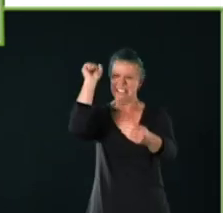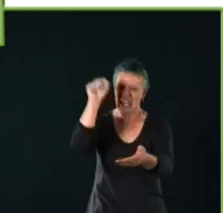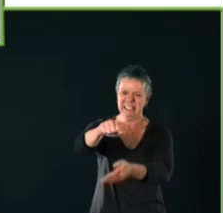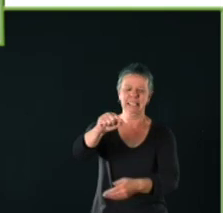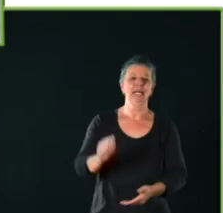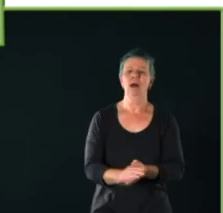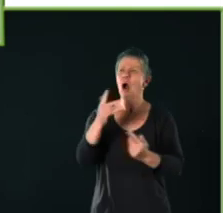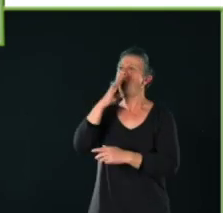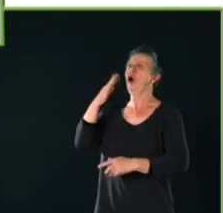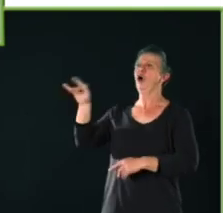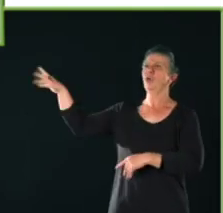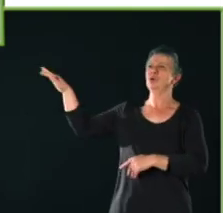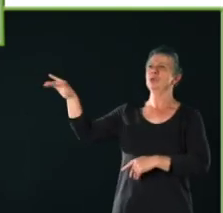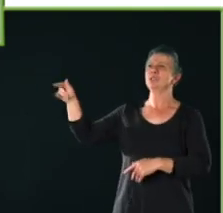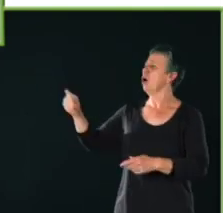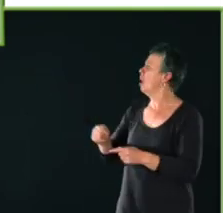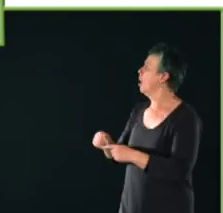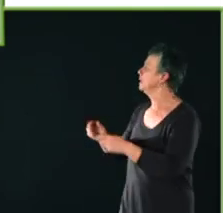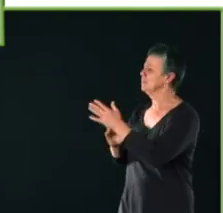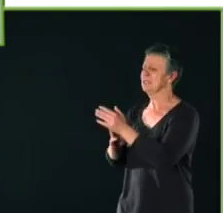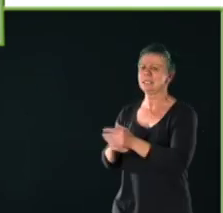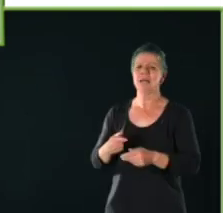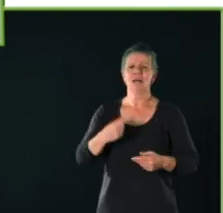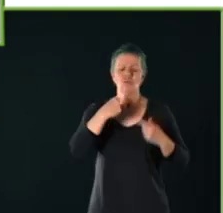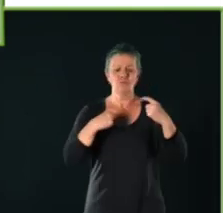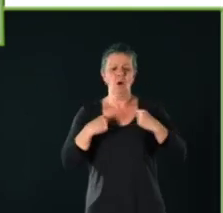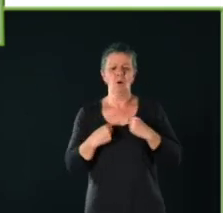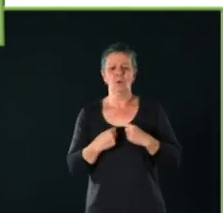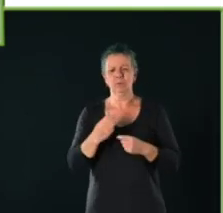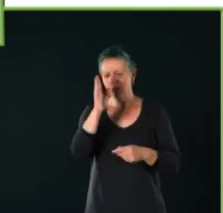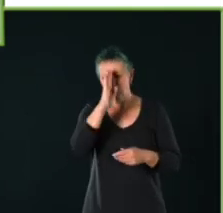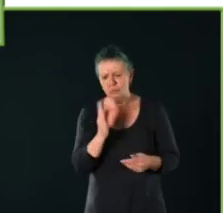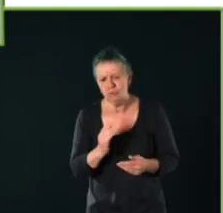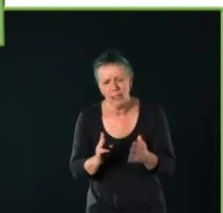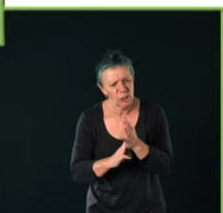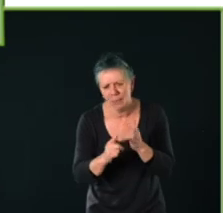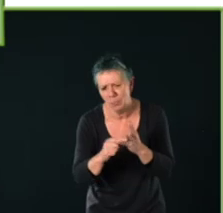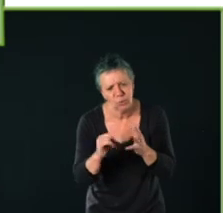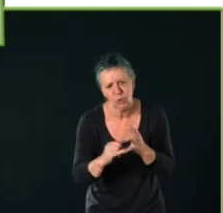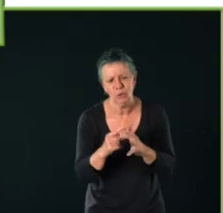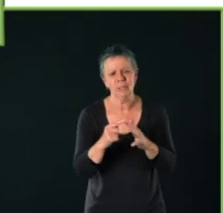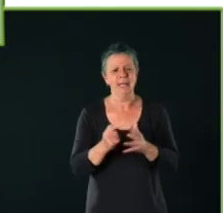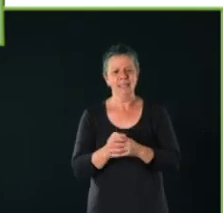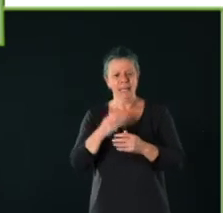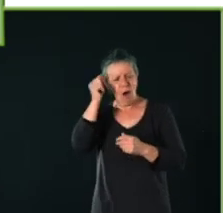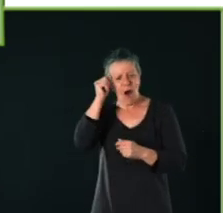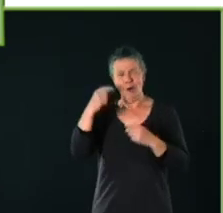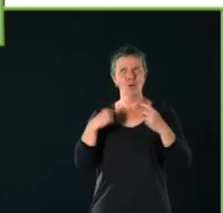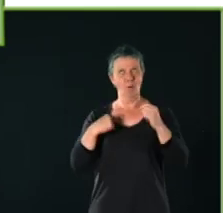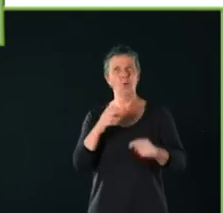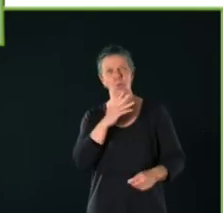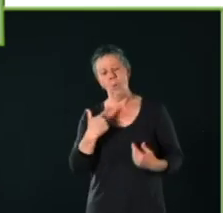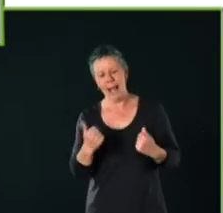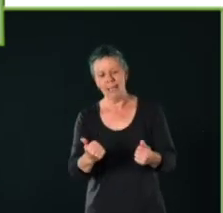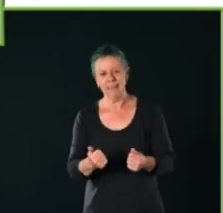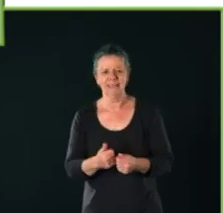Ah. Oh, who's this? This is Mrs. Siddon playing the role of the tragic muse. Now, I'm quite the comedian, I know. That comes easy for some